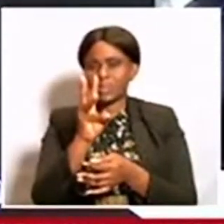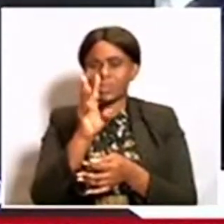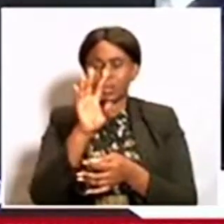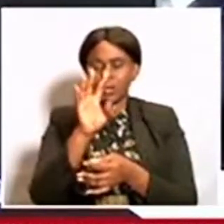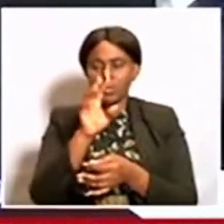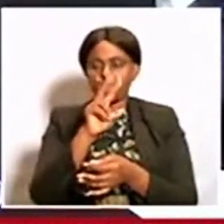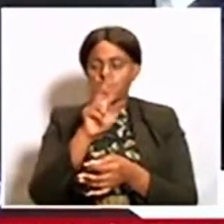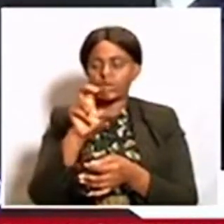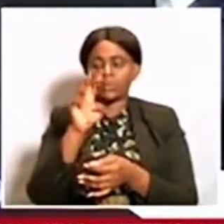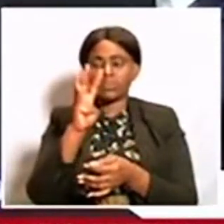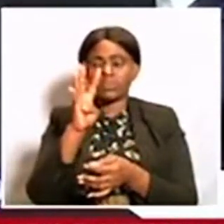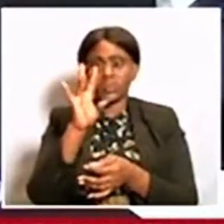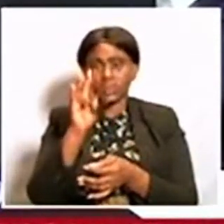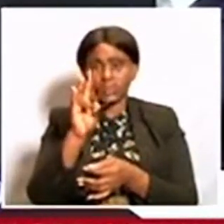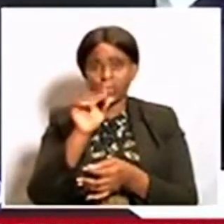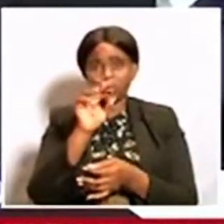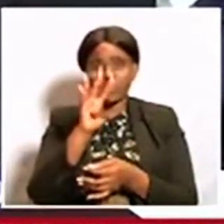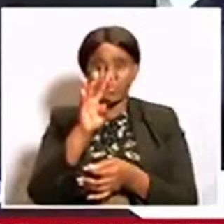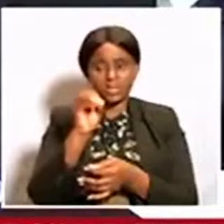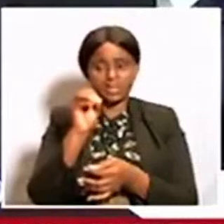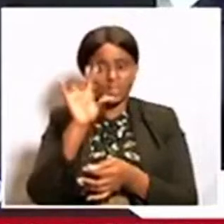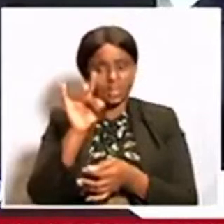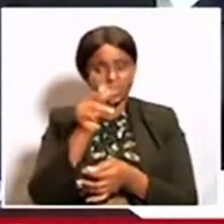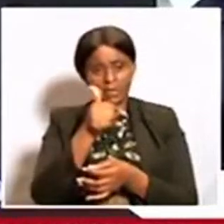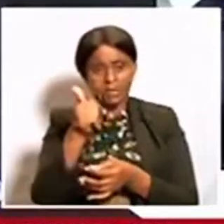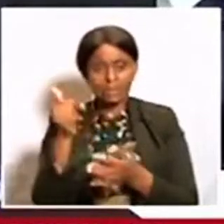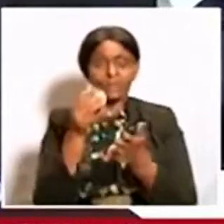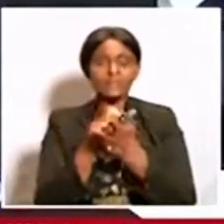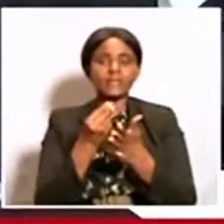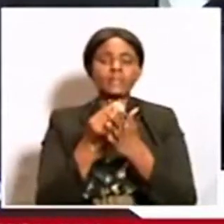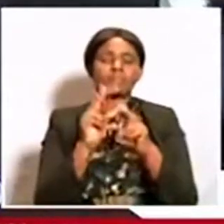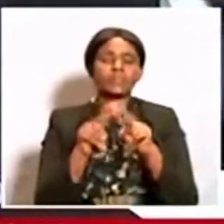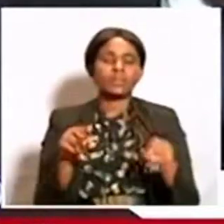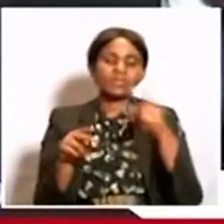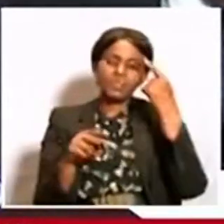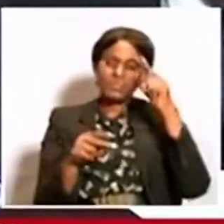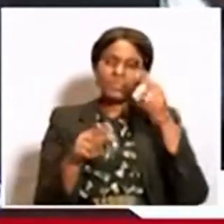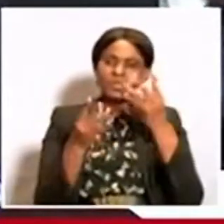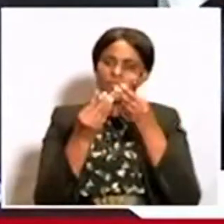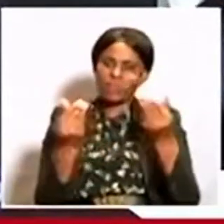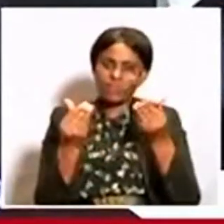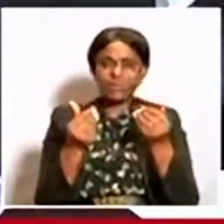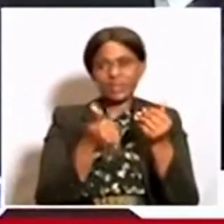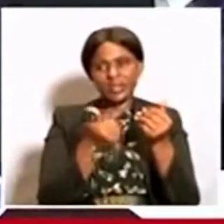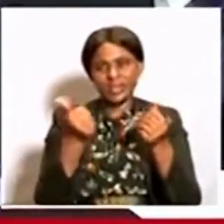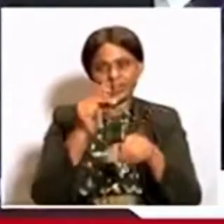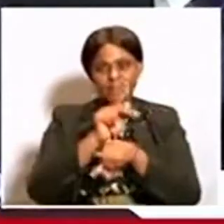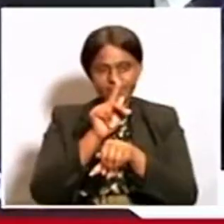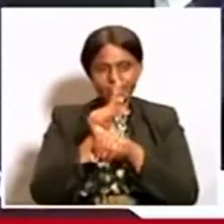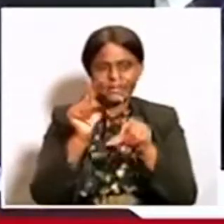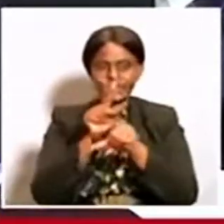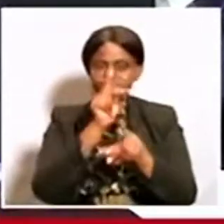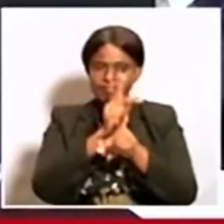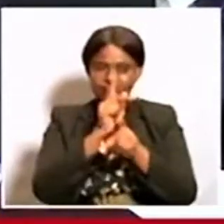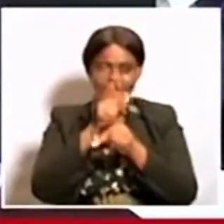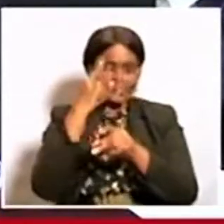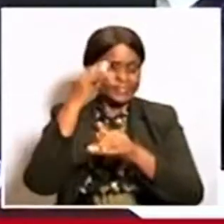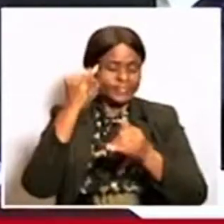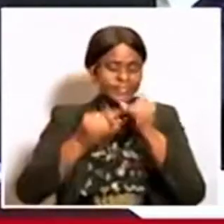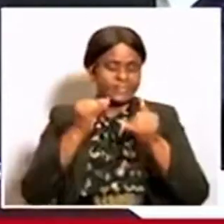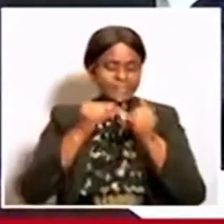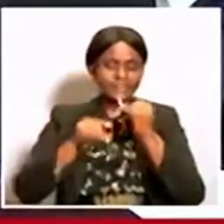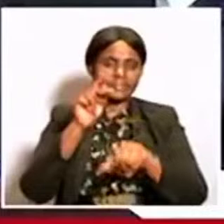11,227,408 has been spent. The remaining money, Chair, is for a few running projects and retention for completion